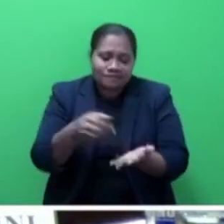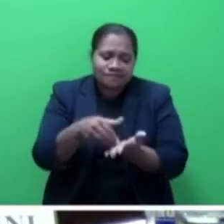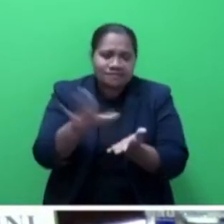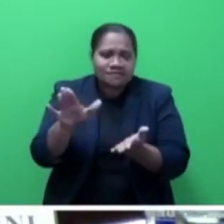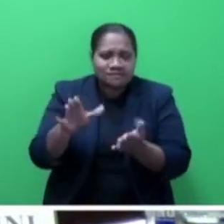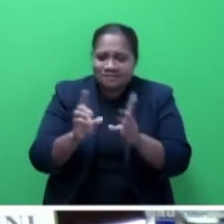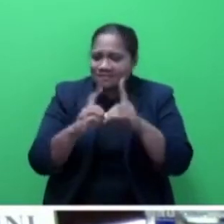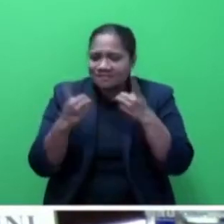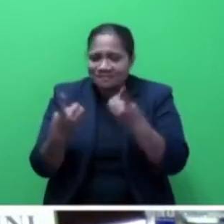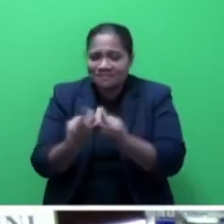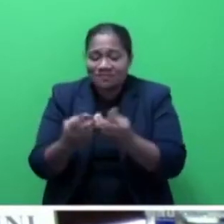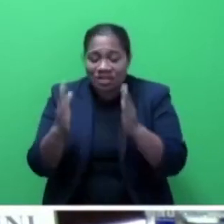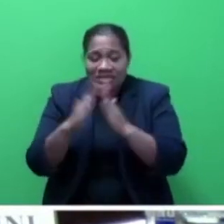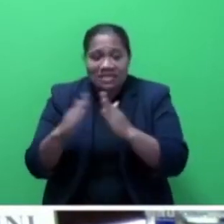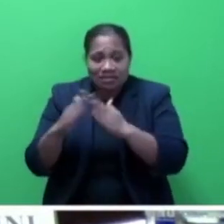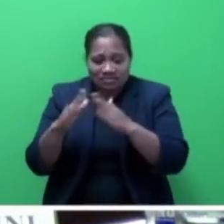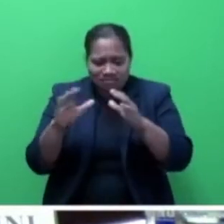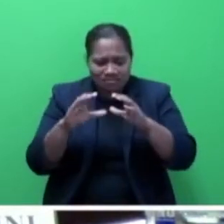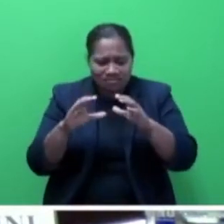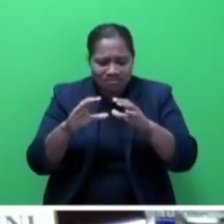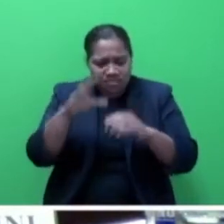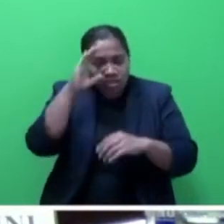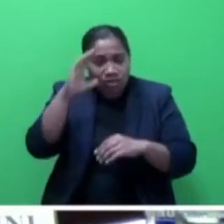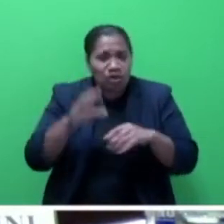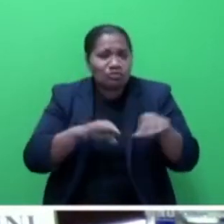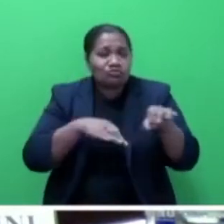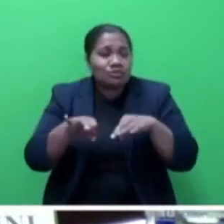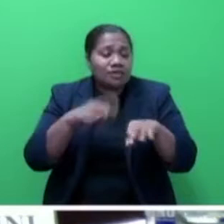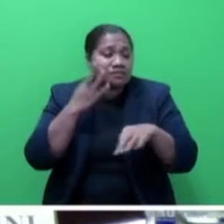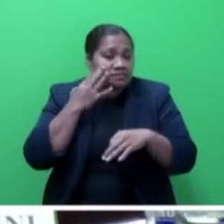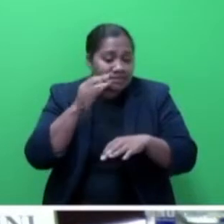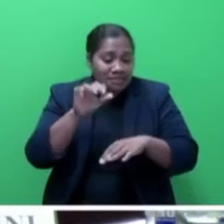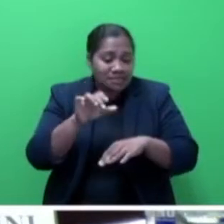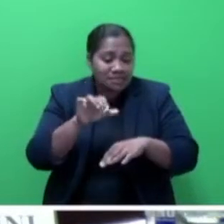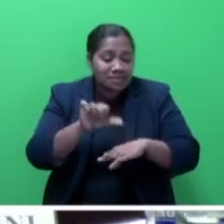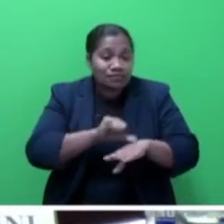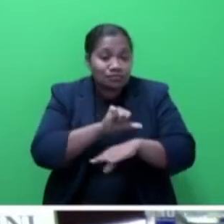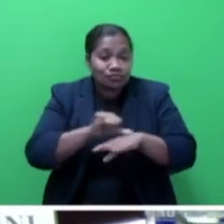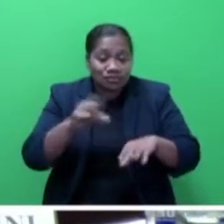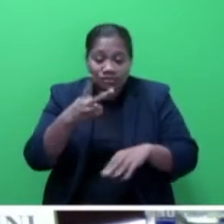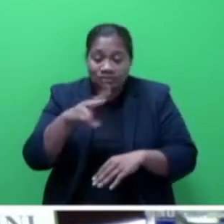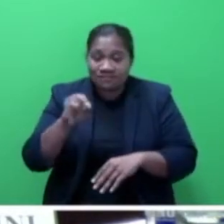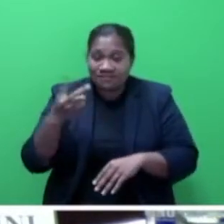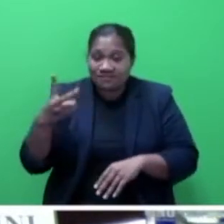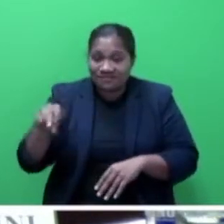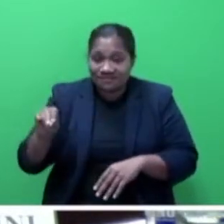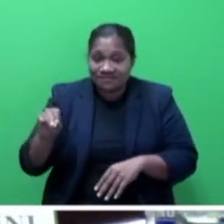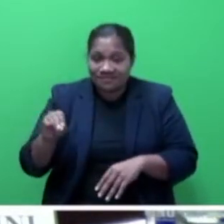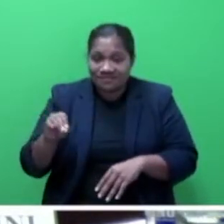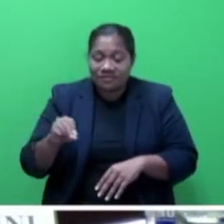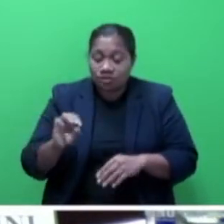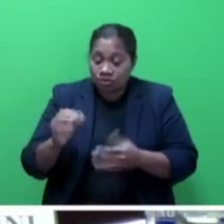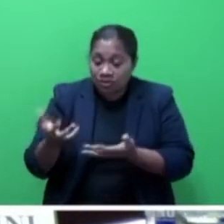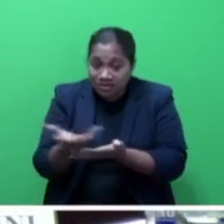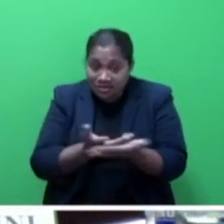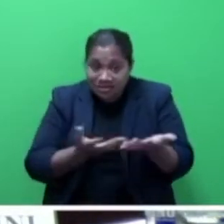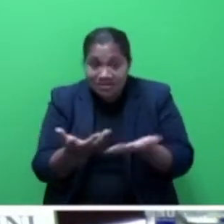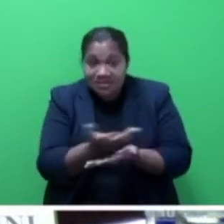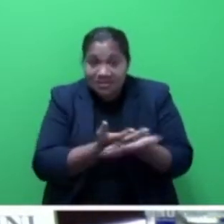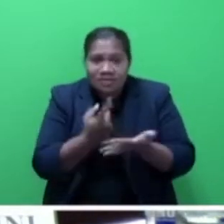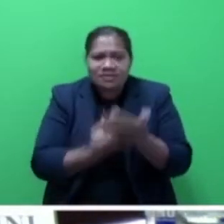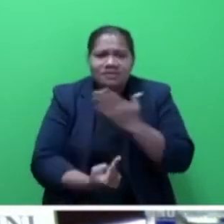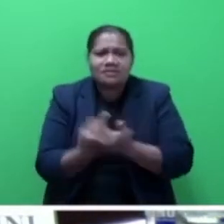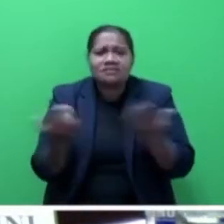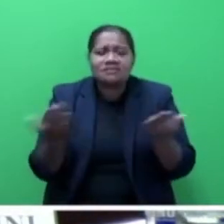Department of Town and Country Planning in April 2020. The environment impact assessment consultation for the project was held in